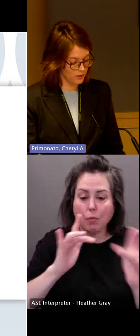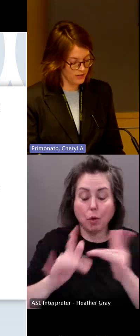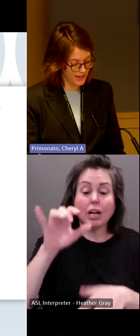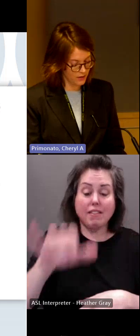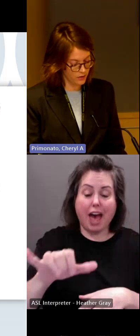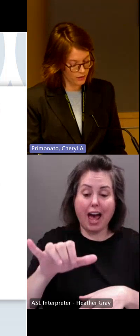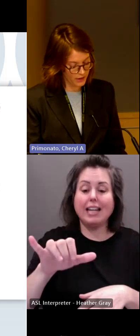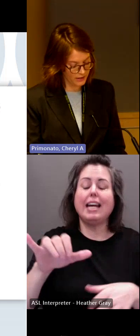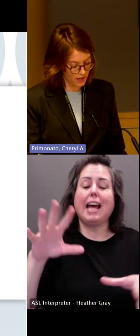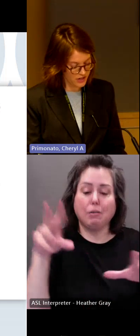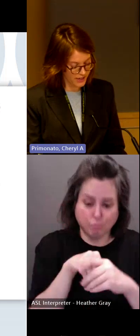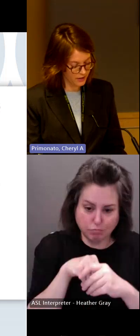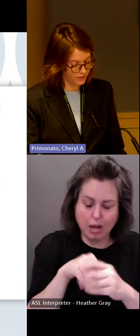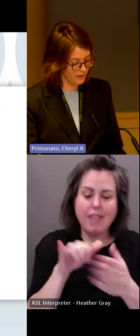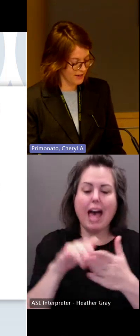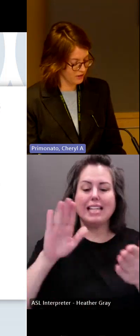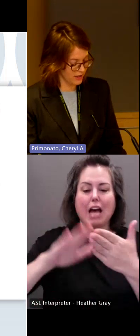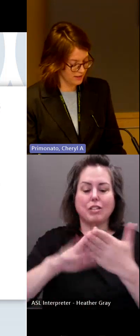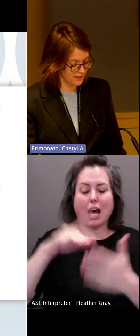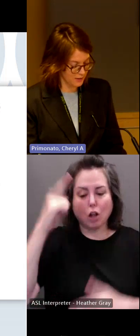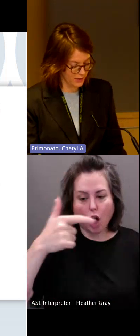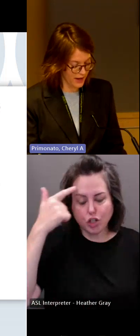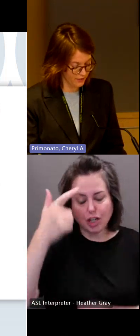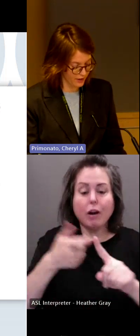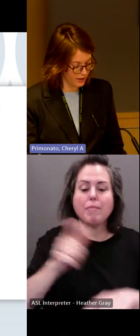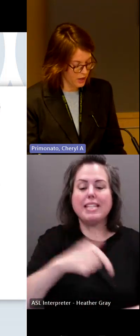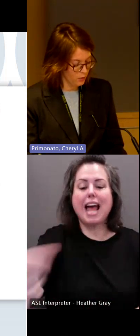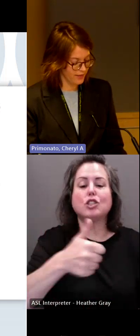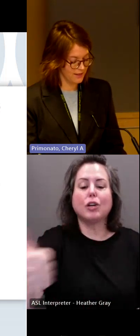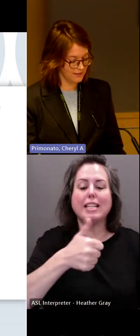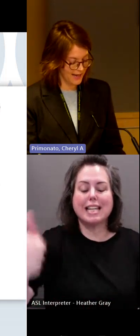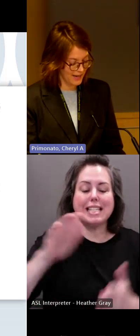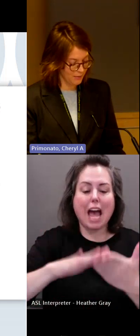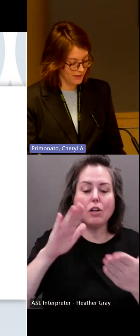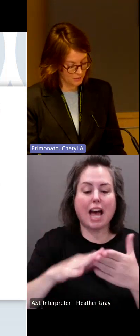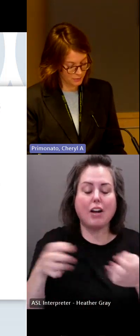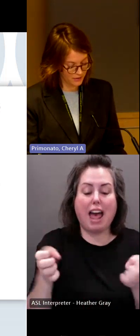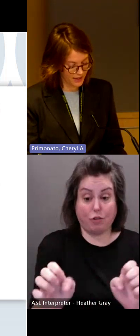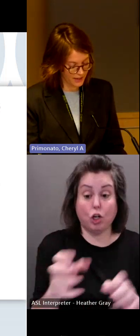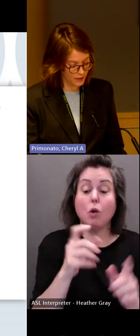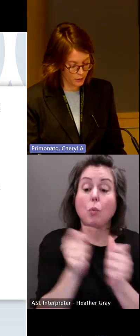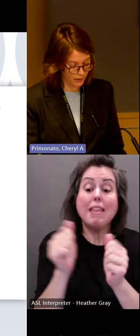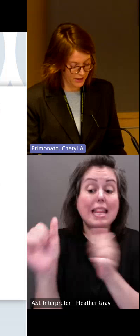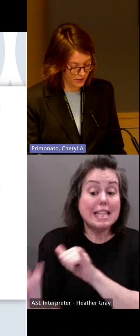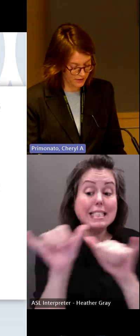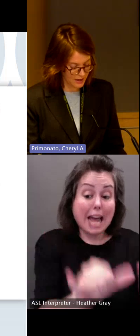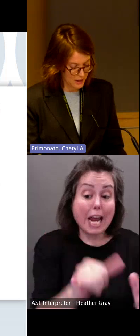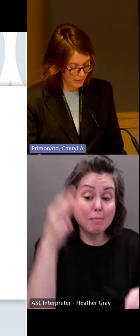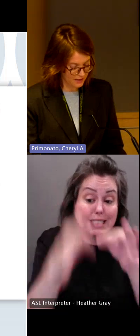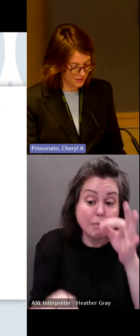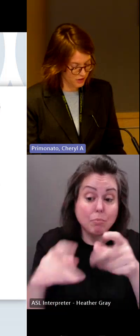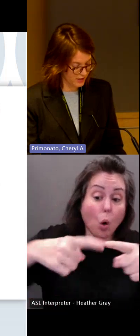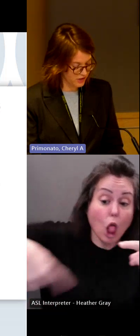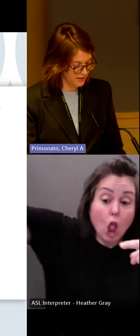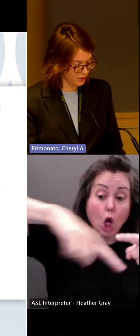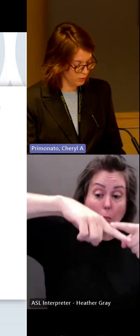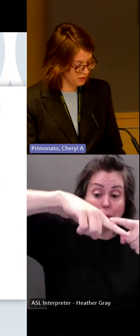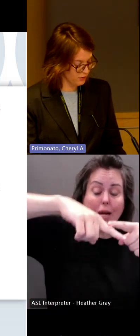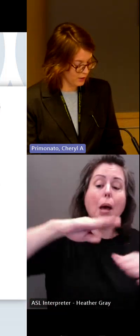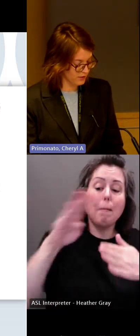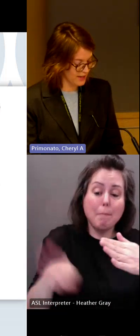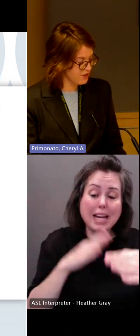same downtown routing logic from the Next Transit downtown effort with the same simplified loop patterns based on the